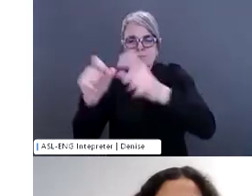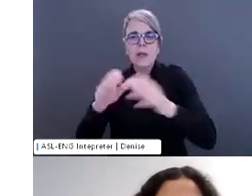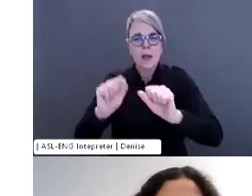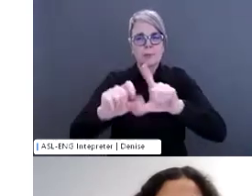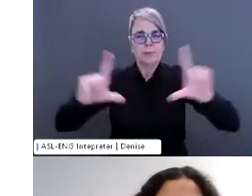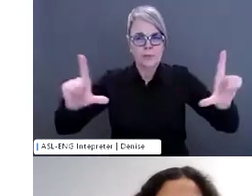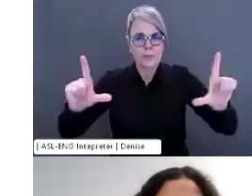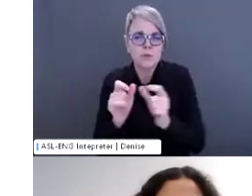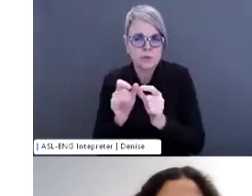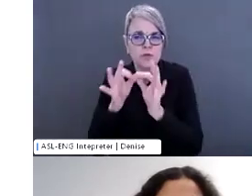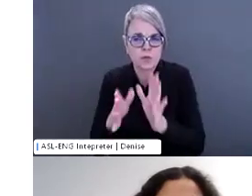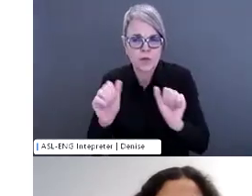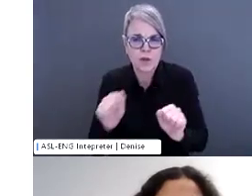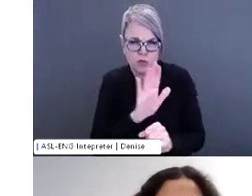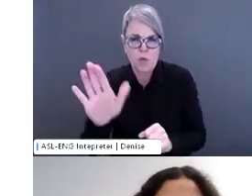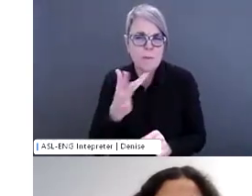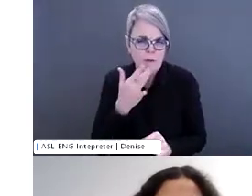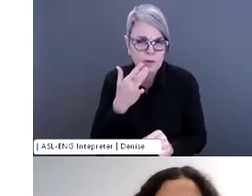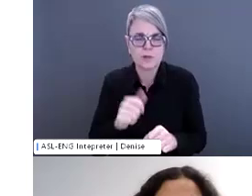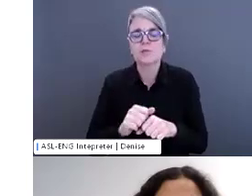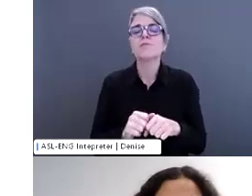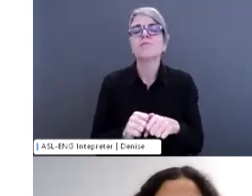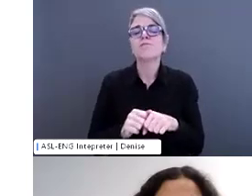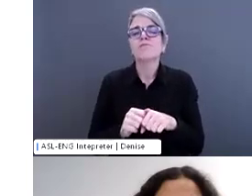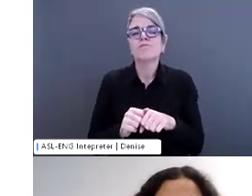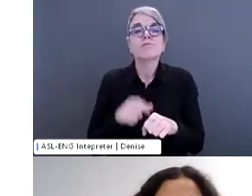do have the option for you to turn on the closed captioning.